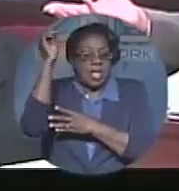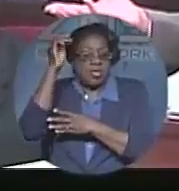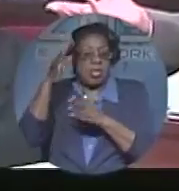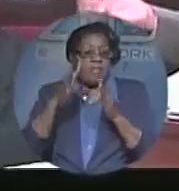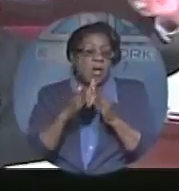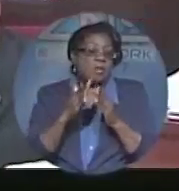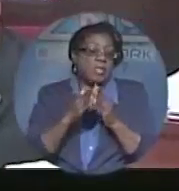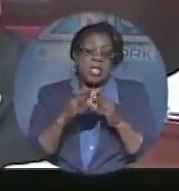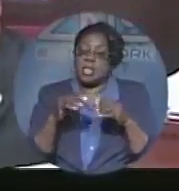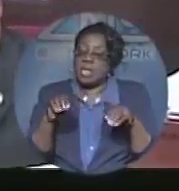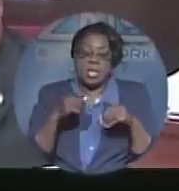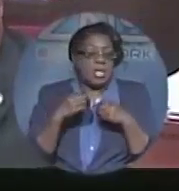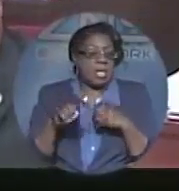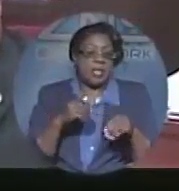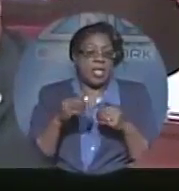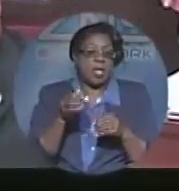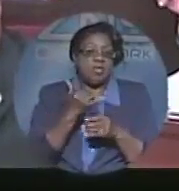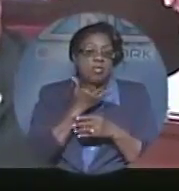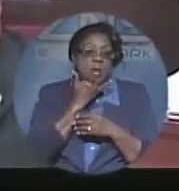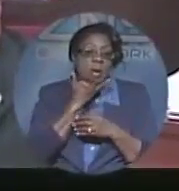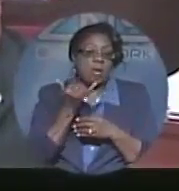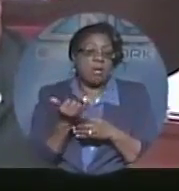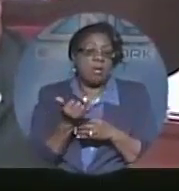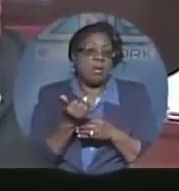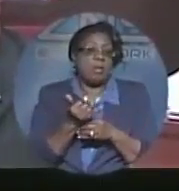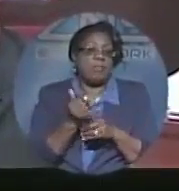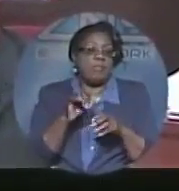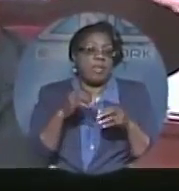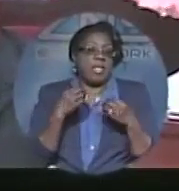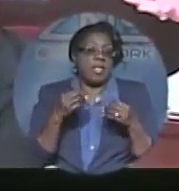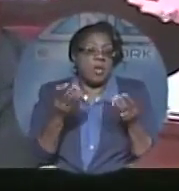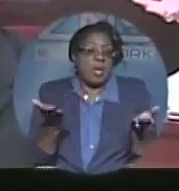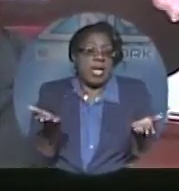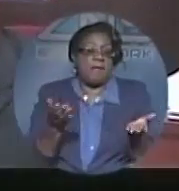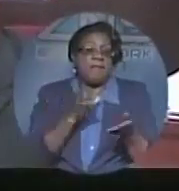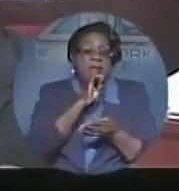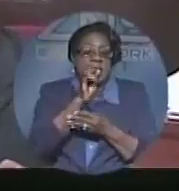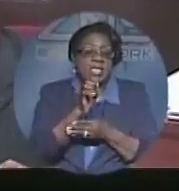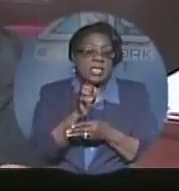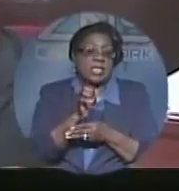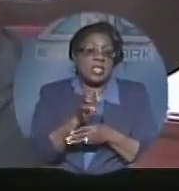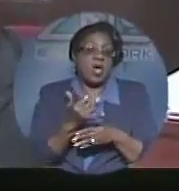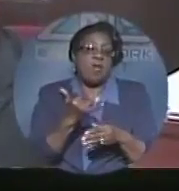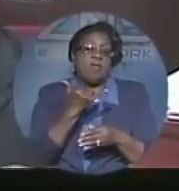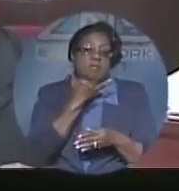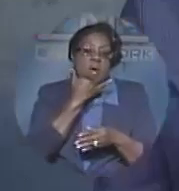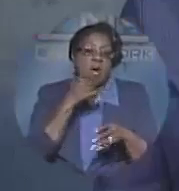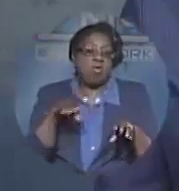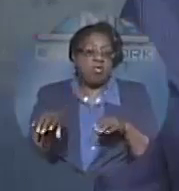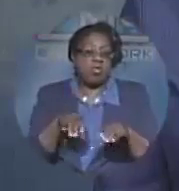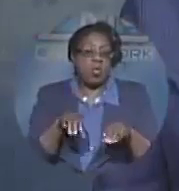Nothing untoward, nothing sinister, no evidence of mismanagement at all.